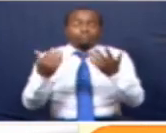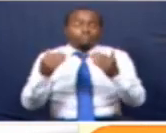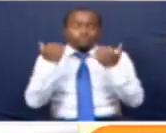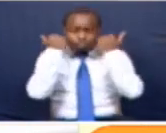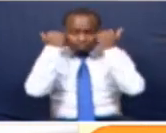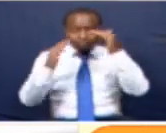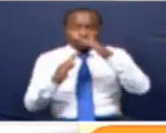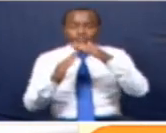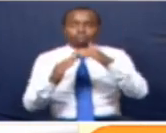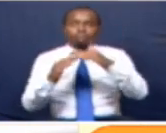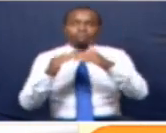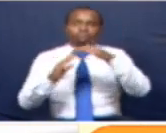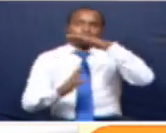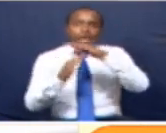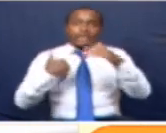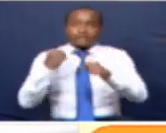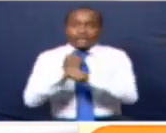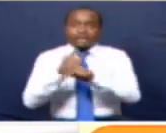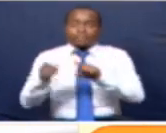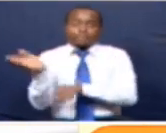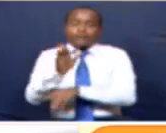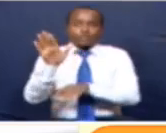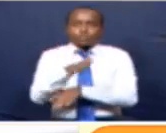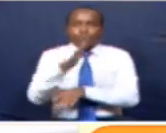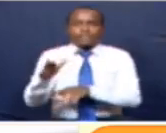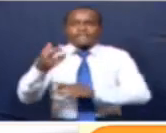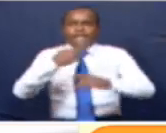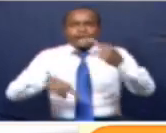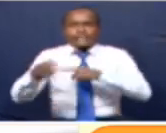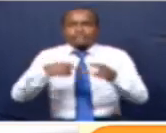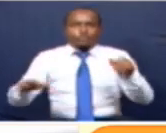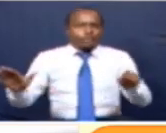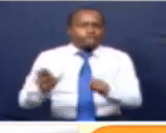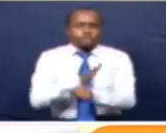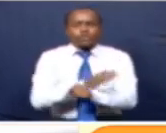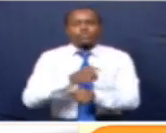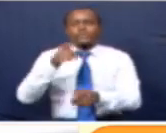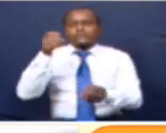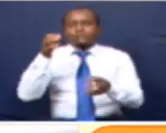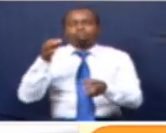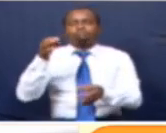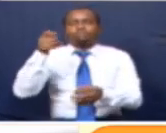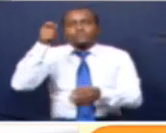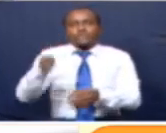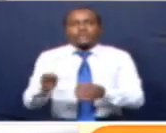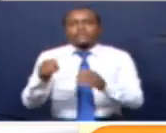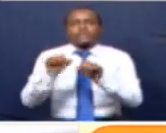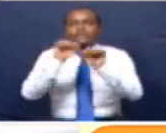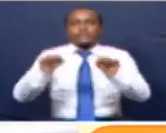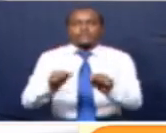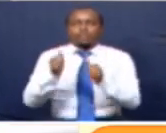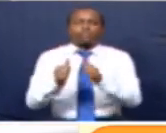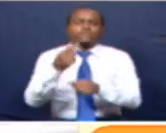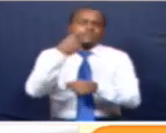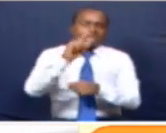to Parliament and review the entire criminal justice system and say which laws are applying and which ones are unconstitutional, and